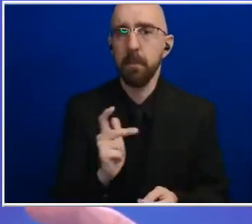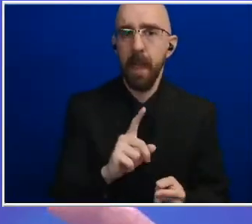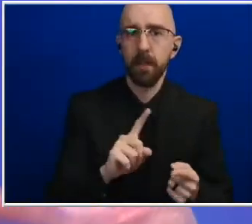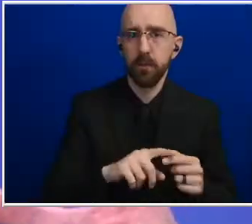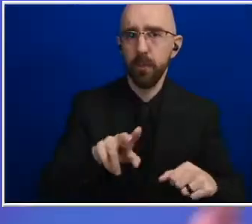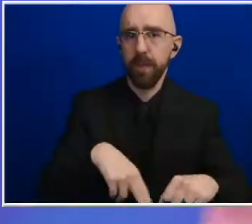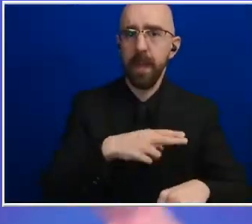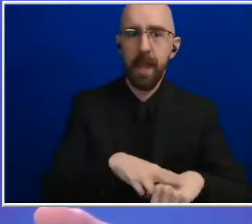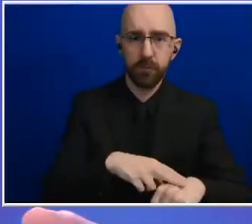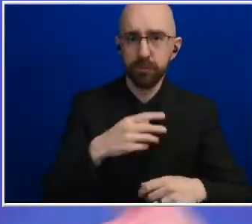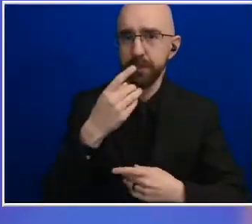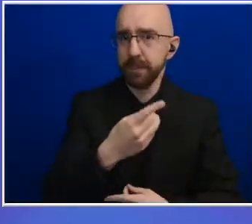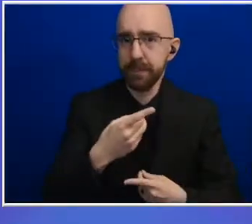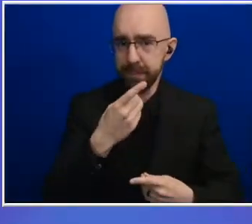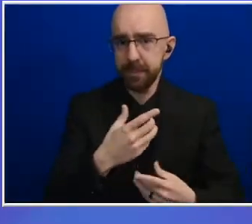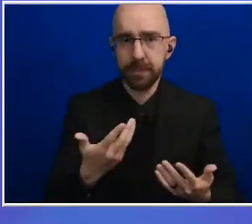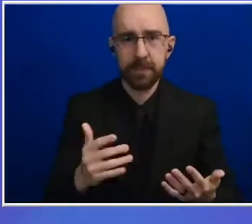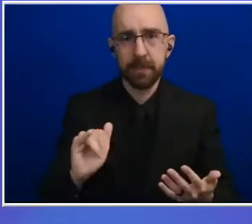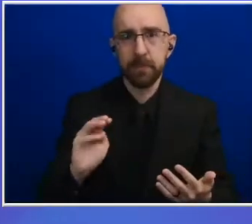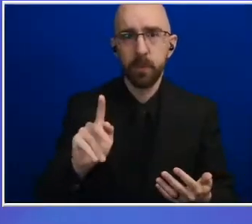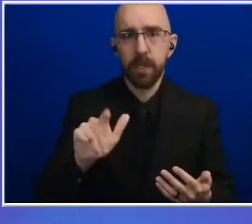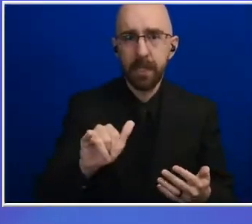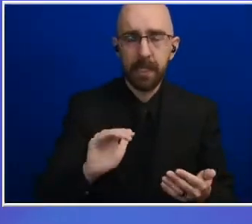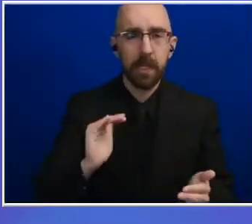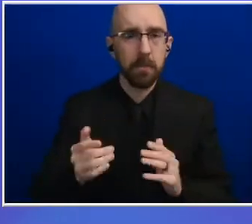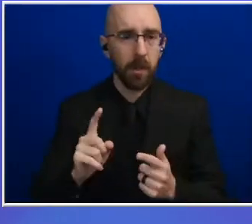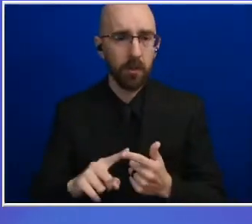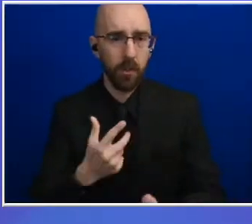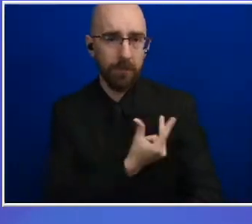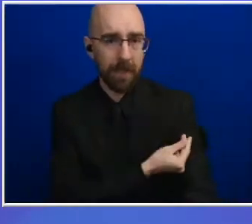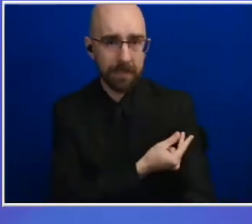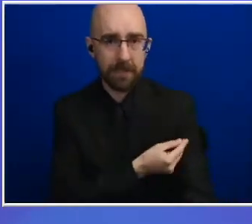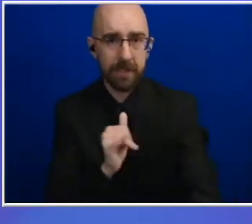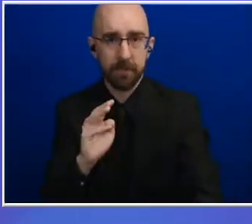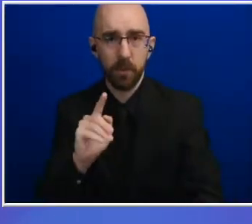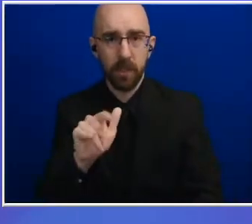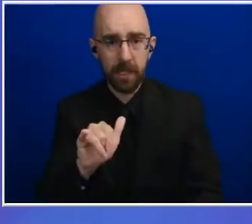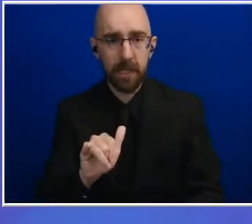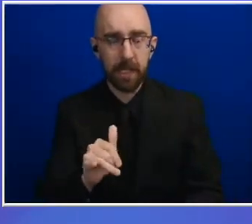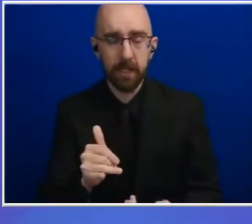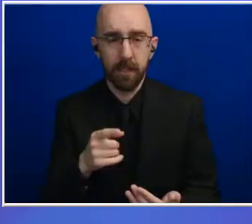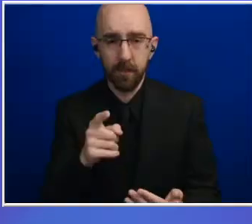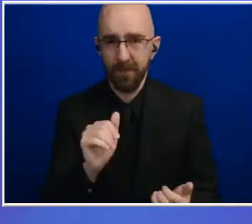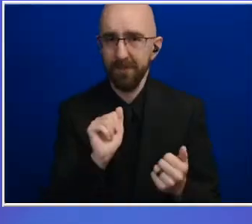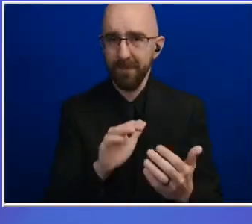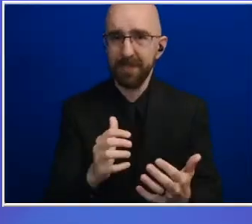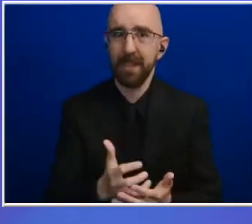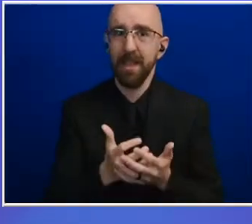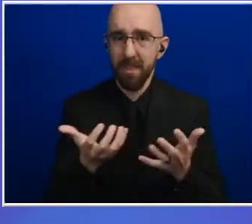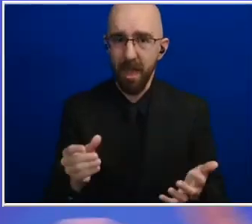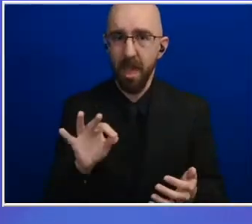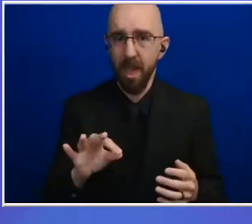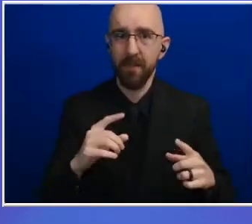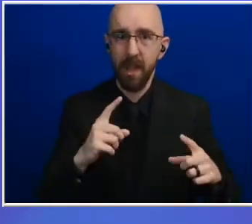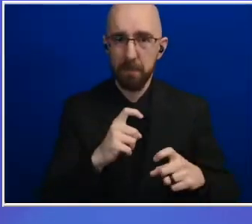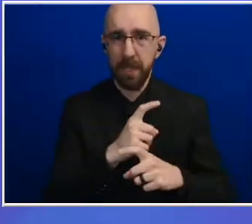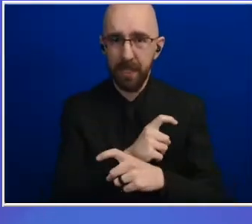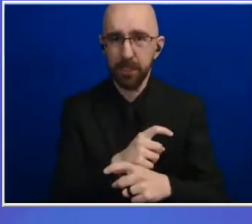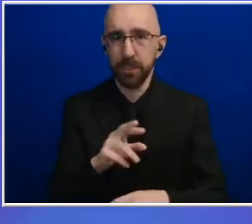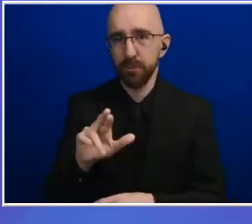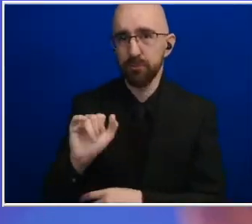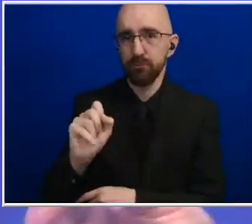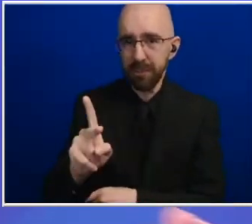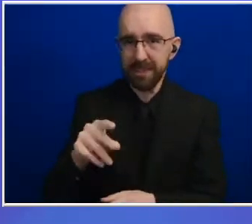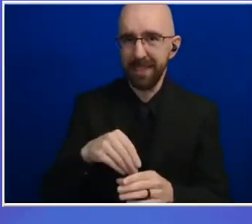disease immunity versus vaccine immunity, you're facing lots of complications and risks, and that is another risk